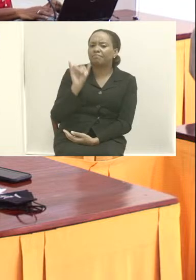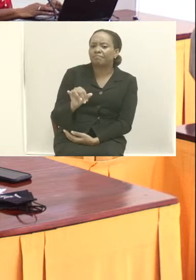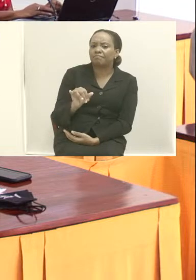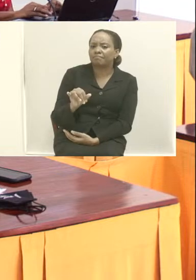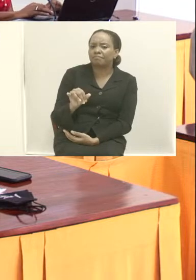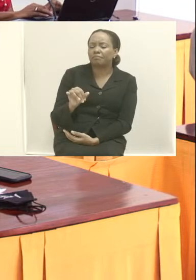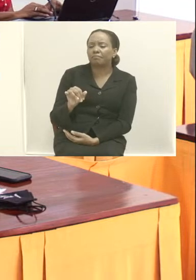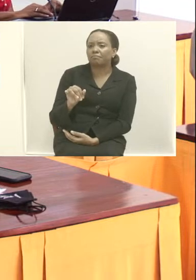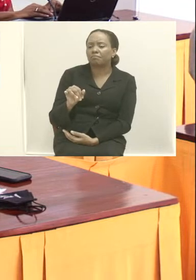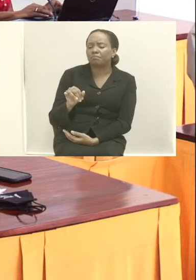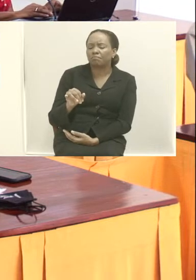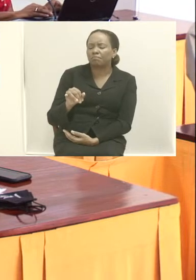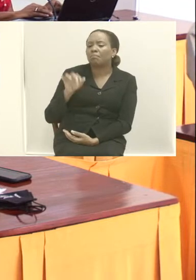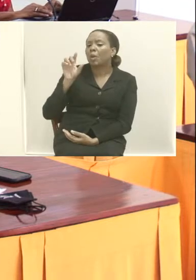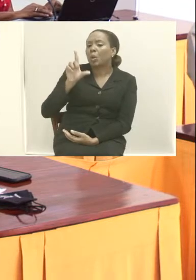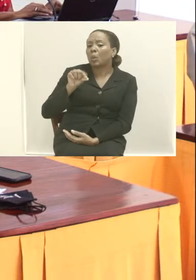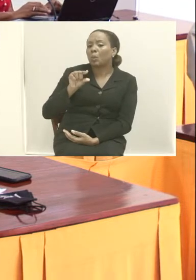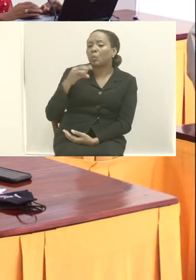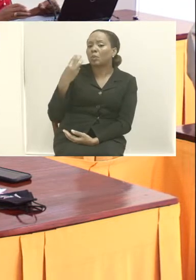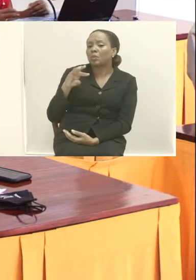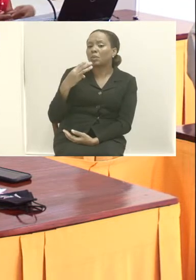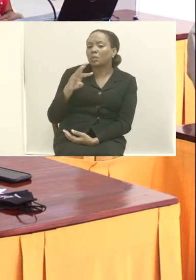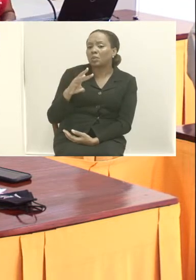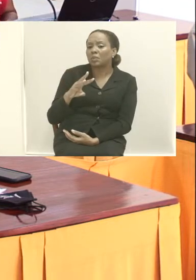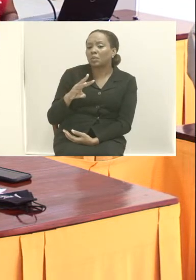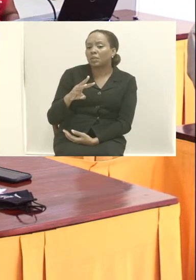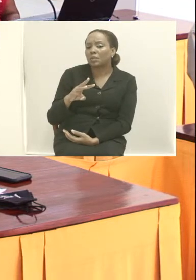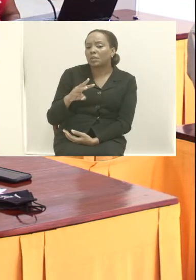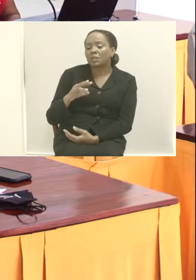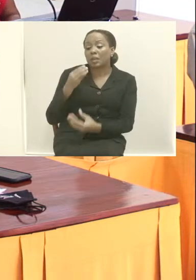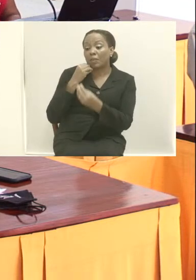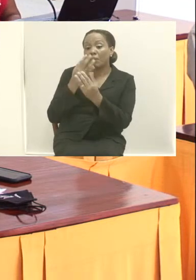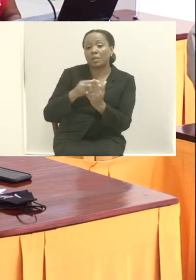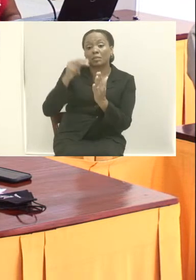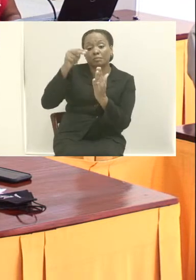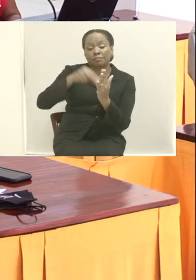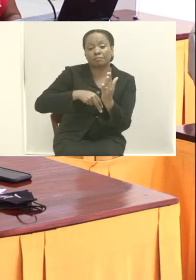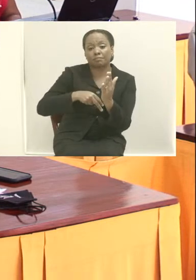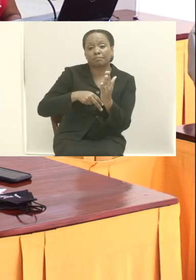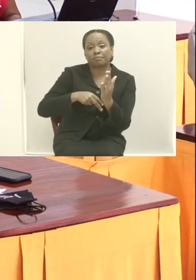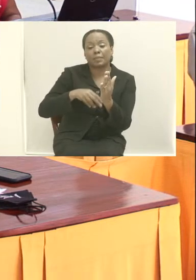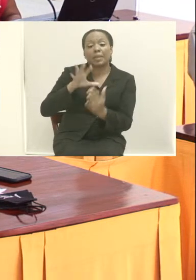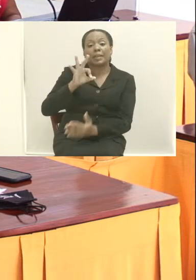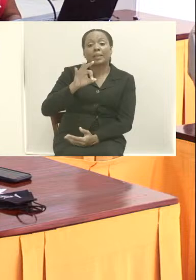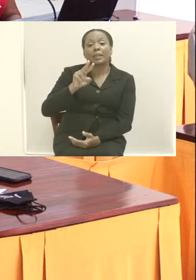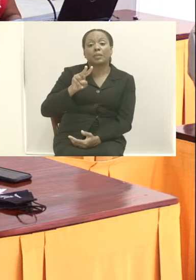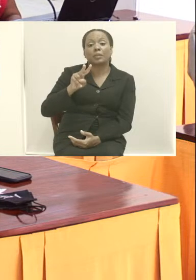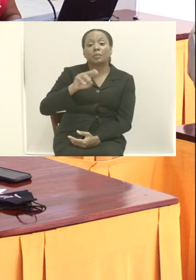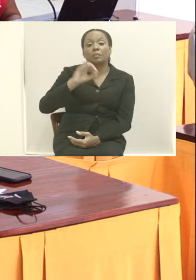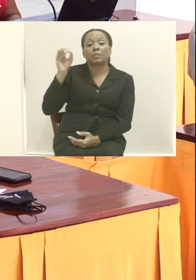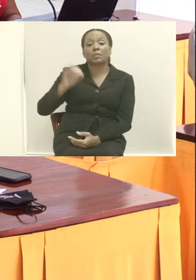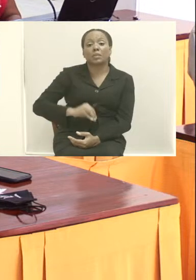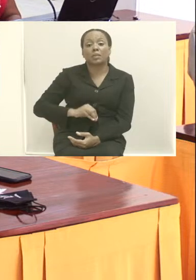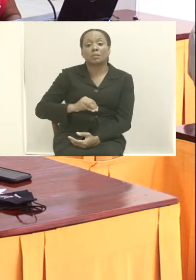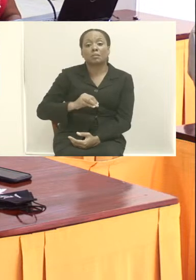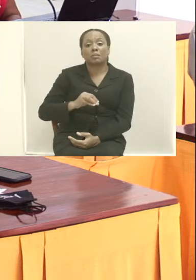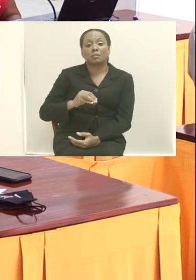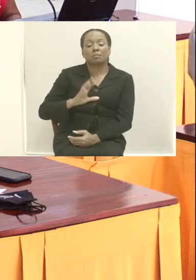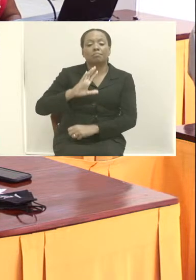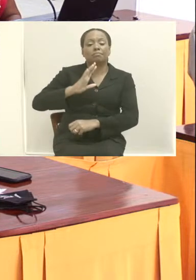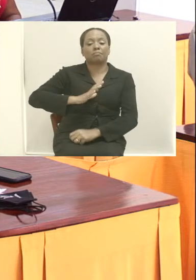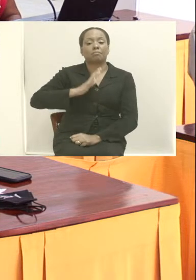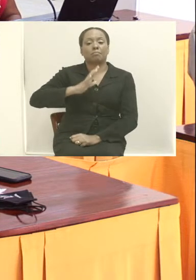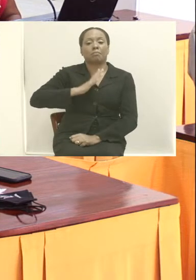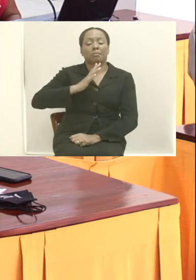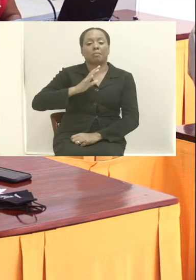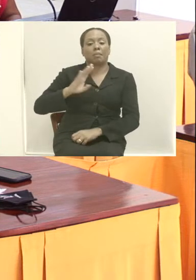2016, reflects that 92% of the formal enterprises in Barbados are micro, small, and medium enterprises,